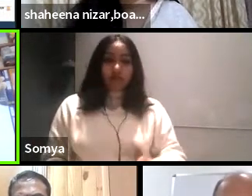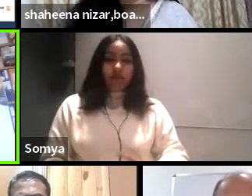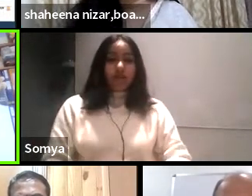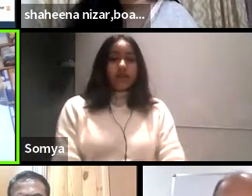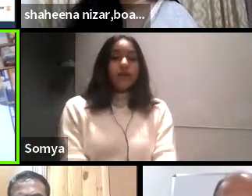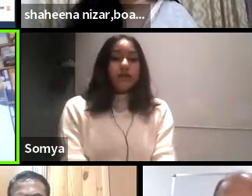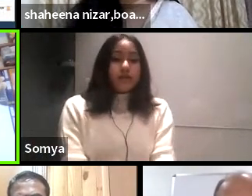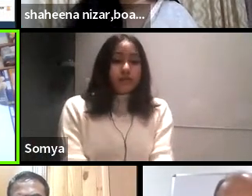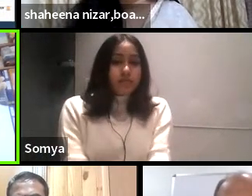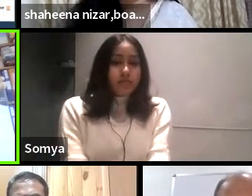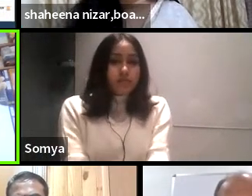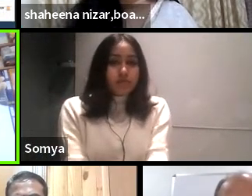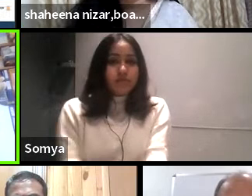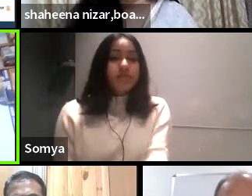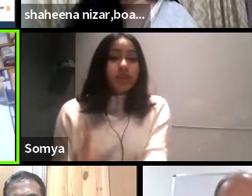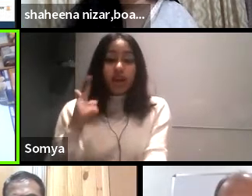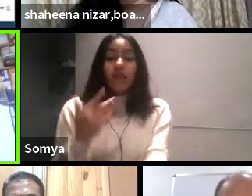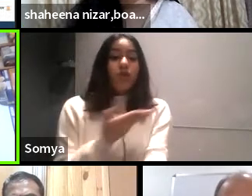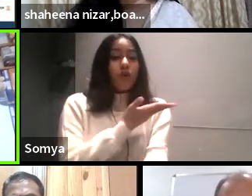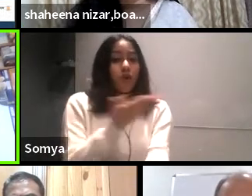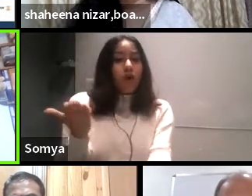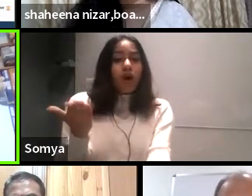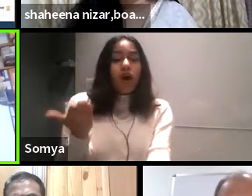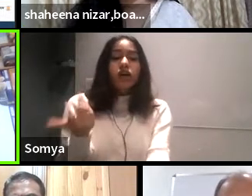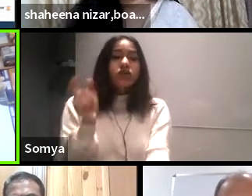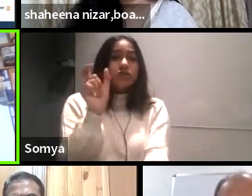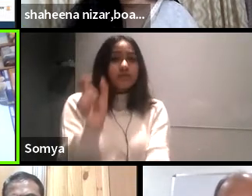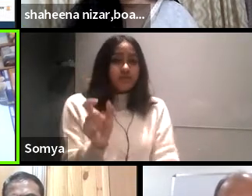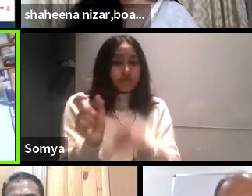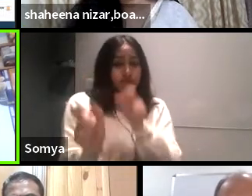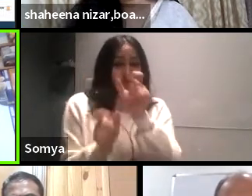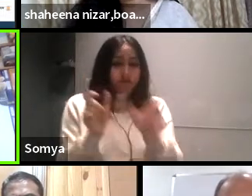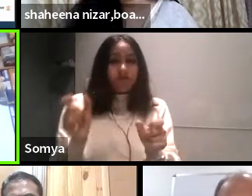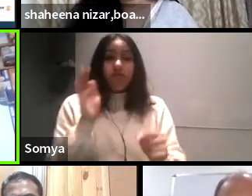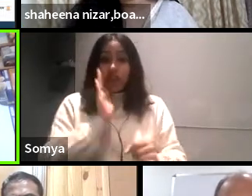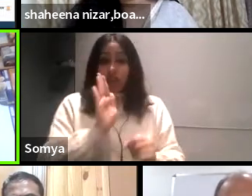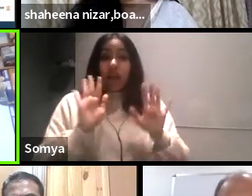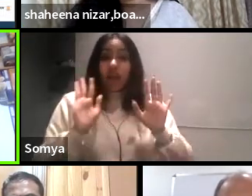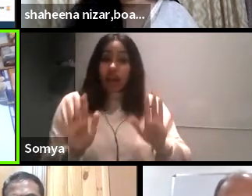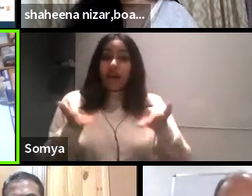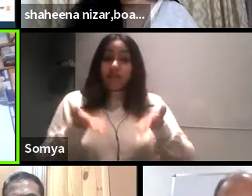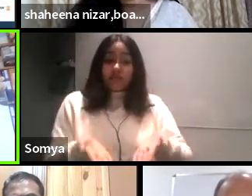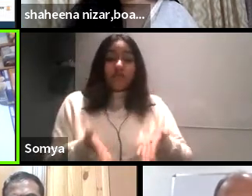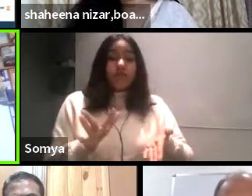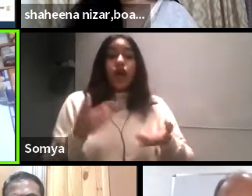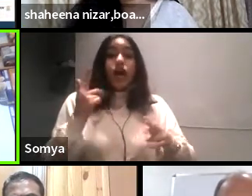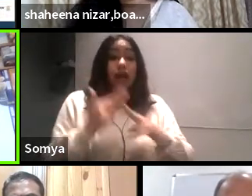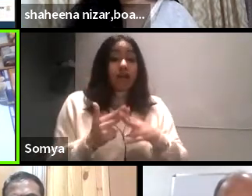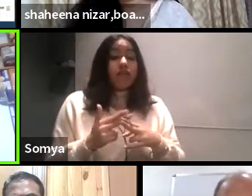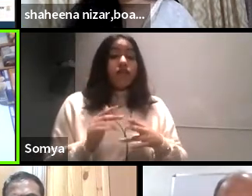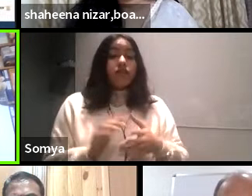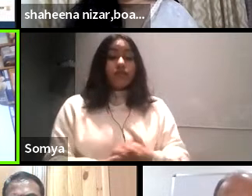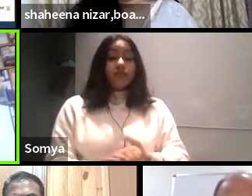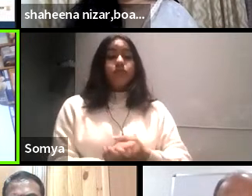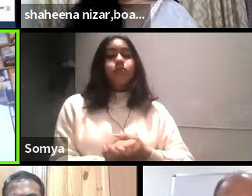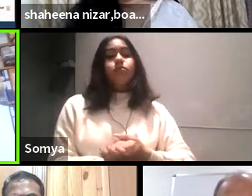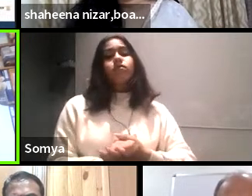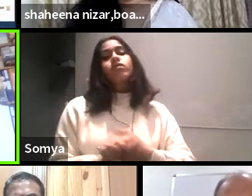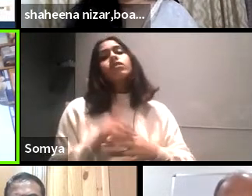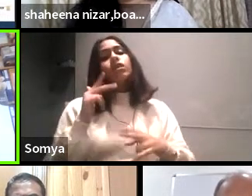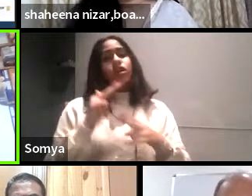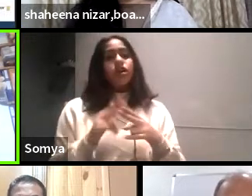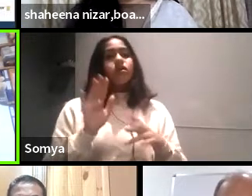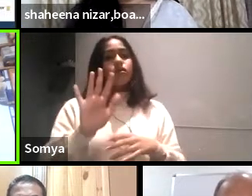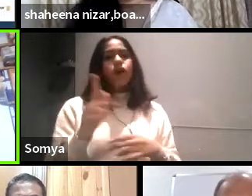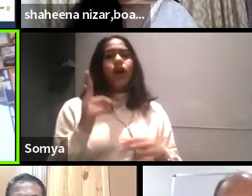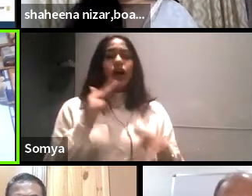just to know with you, because all the people who are singing, like who are viewing this, and who are, will be interested.